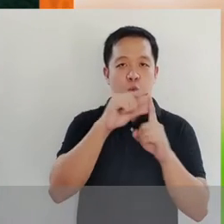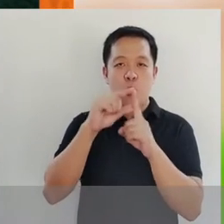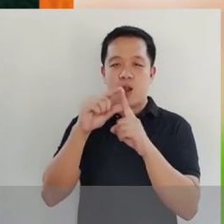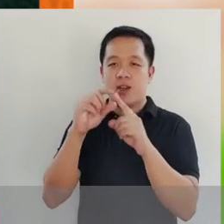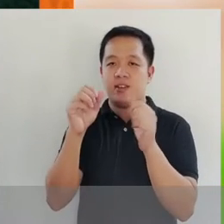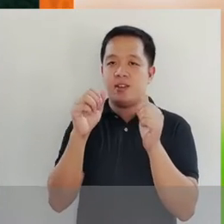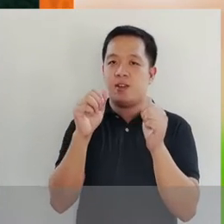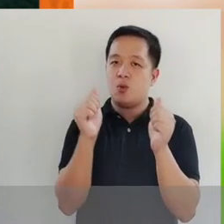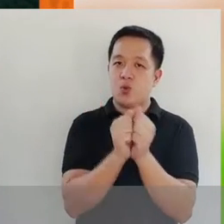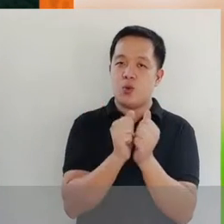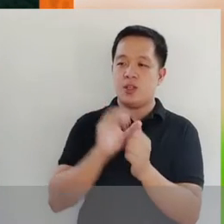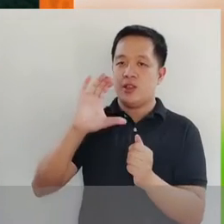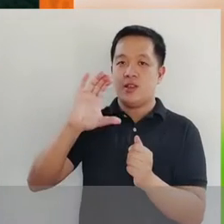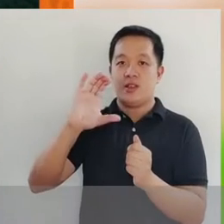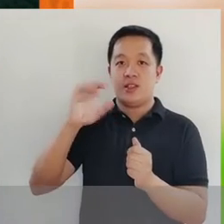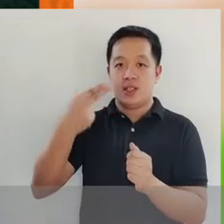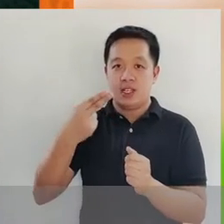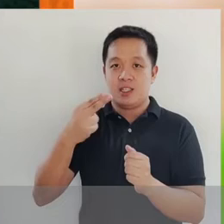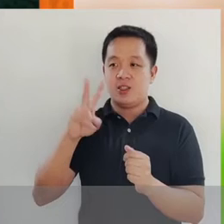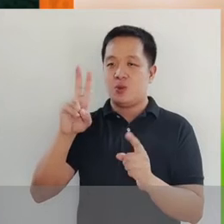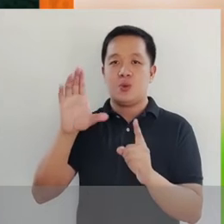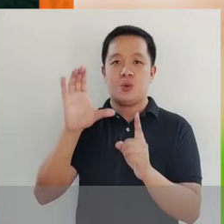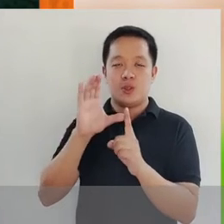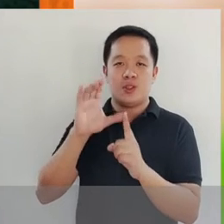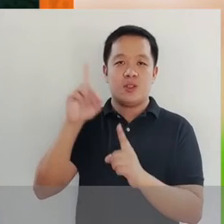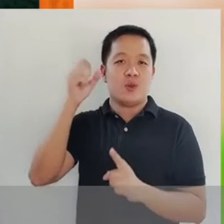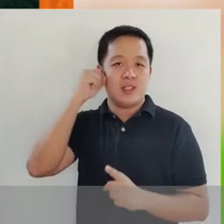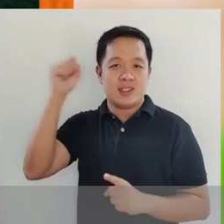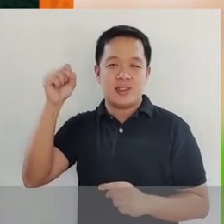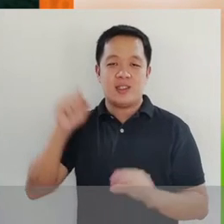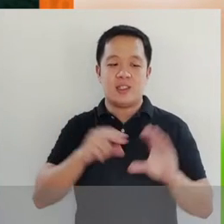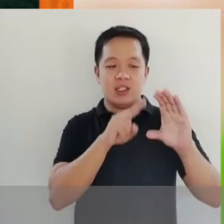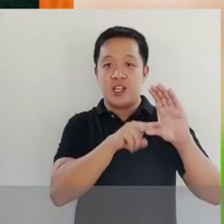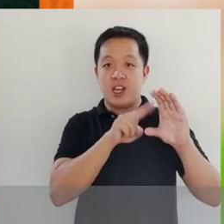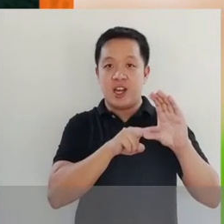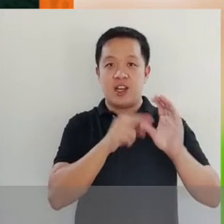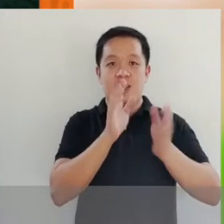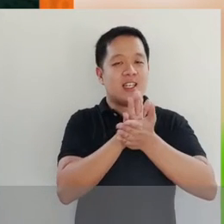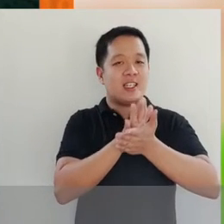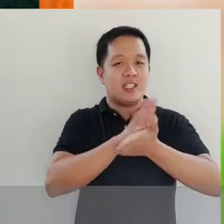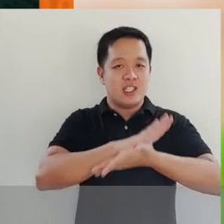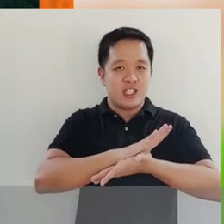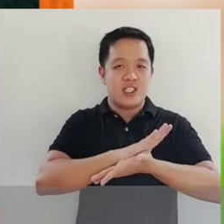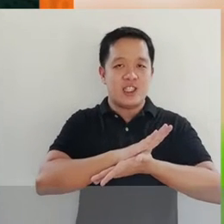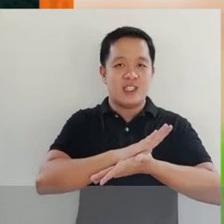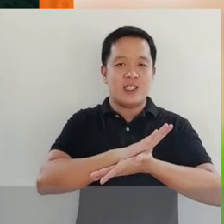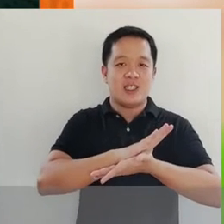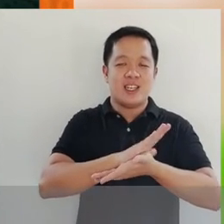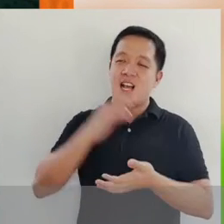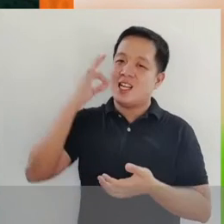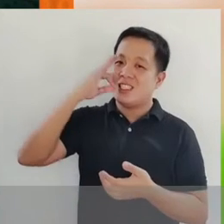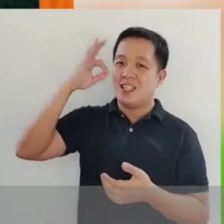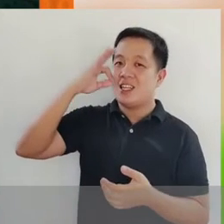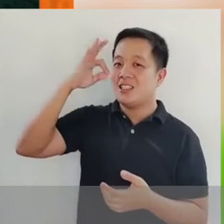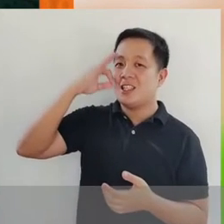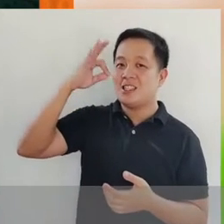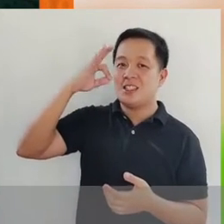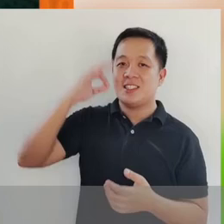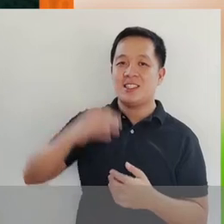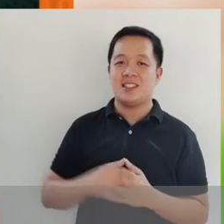Words with a CH digraph. Chair, cheese,